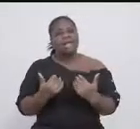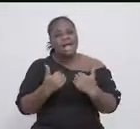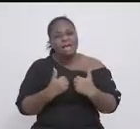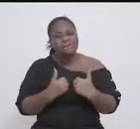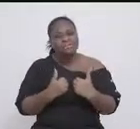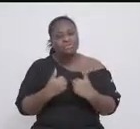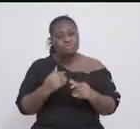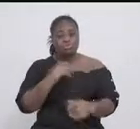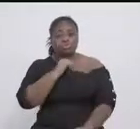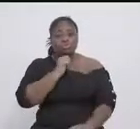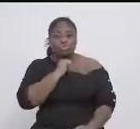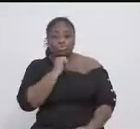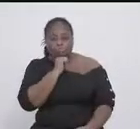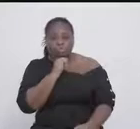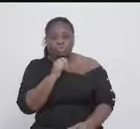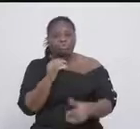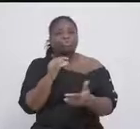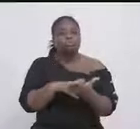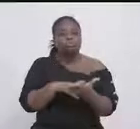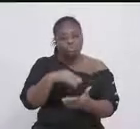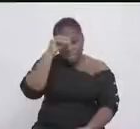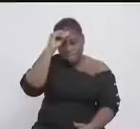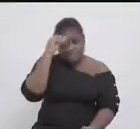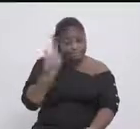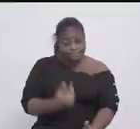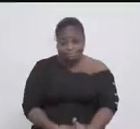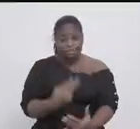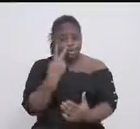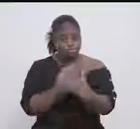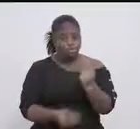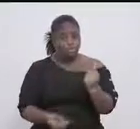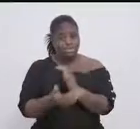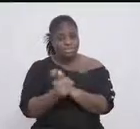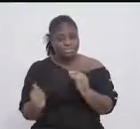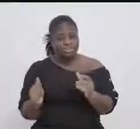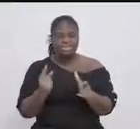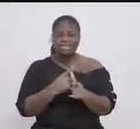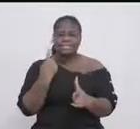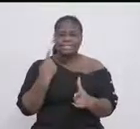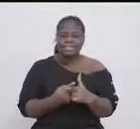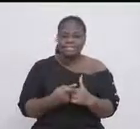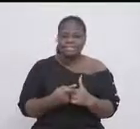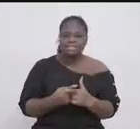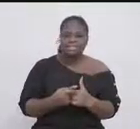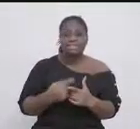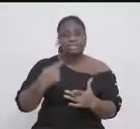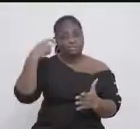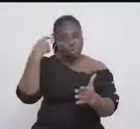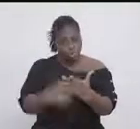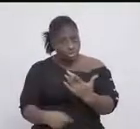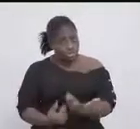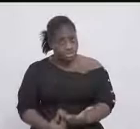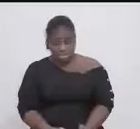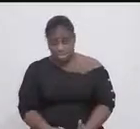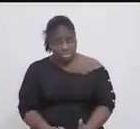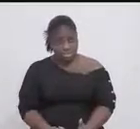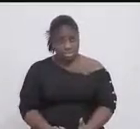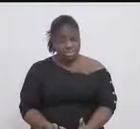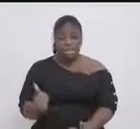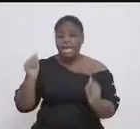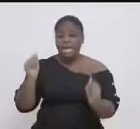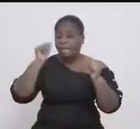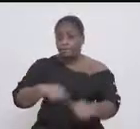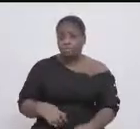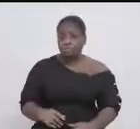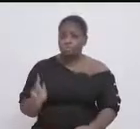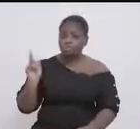the tools to learn and practice and hone their skills. The next one is cost. You know, the cost of being able to